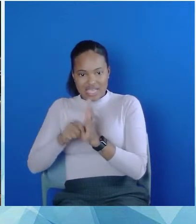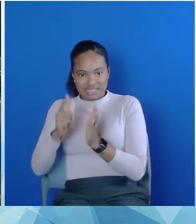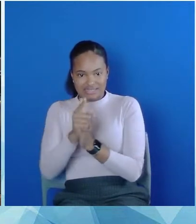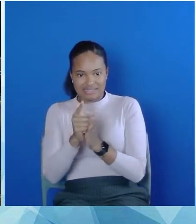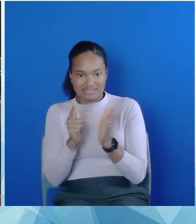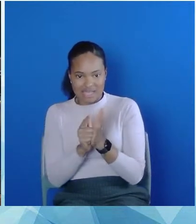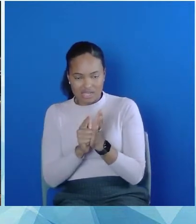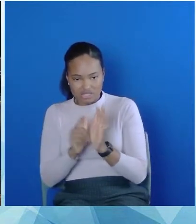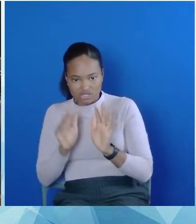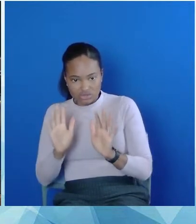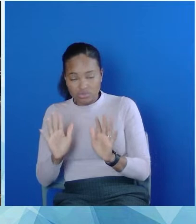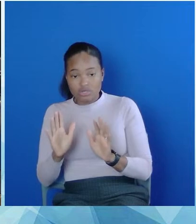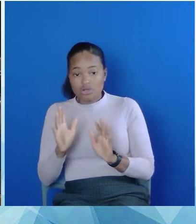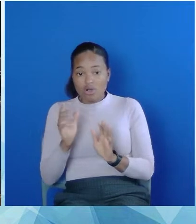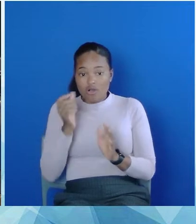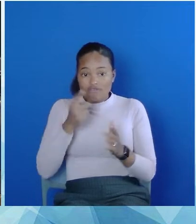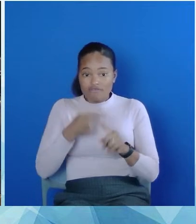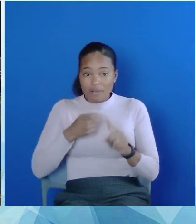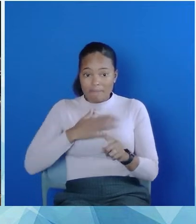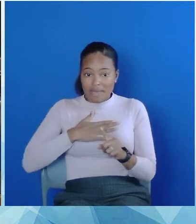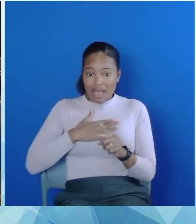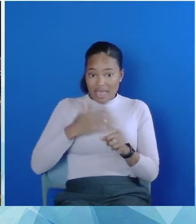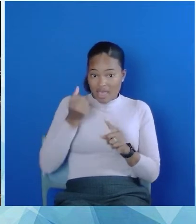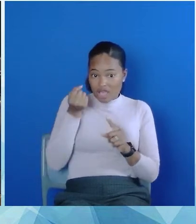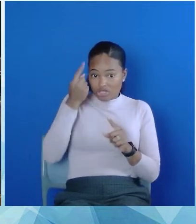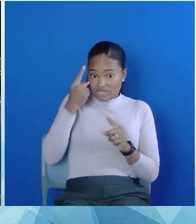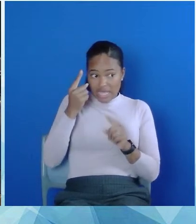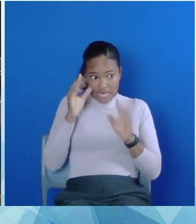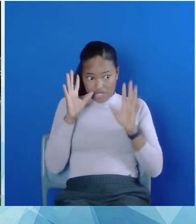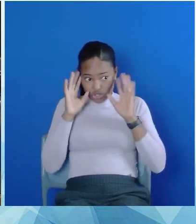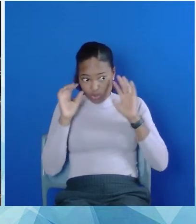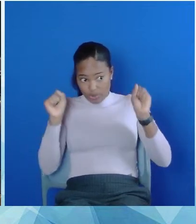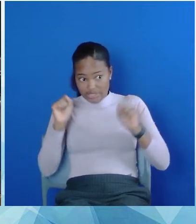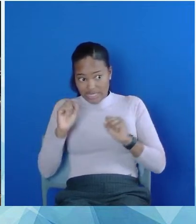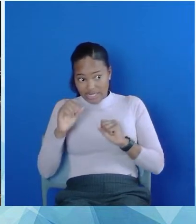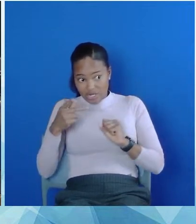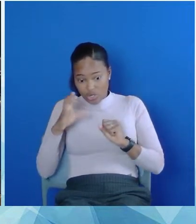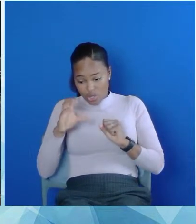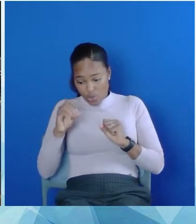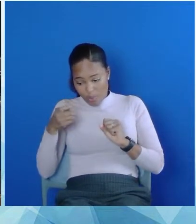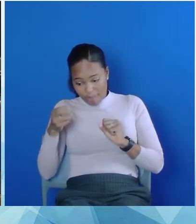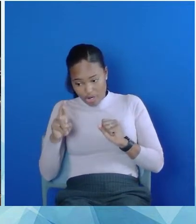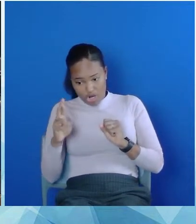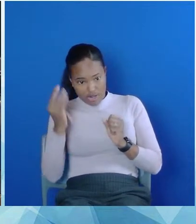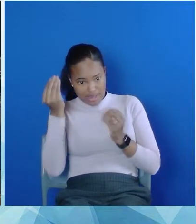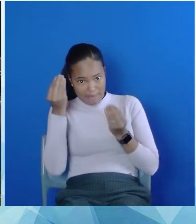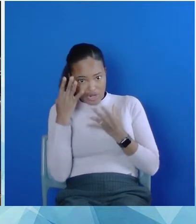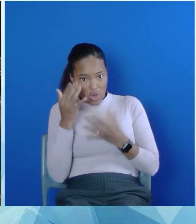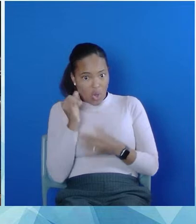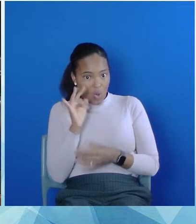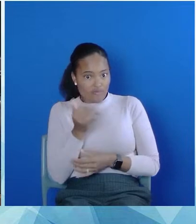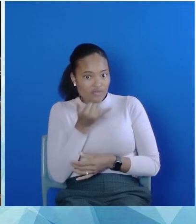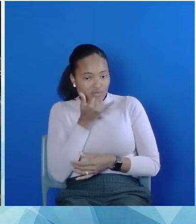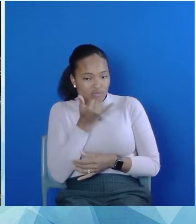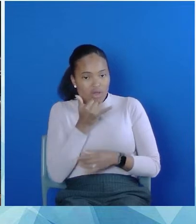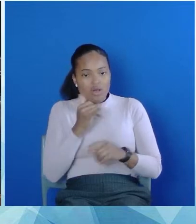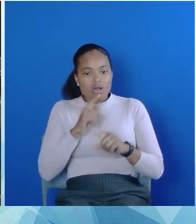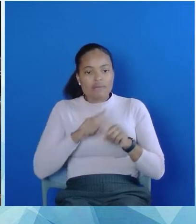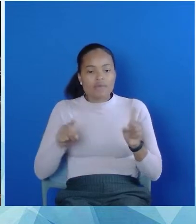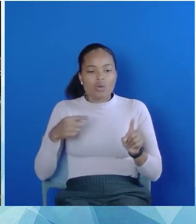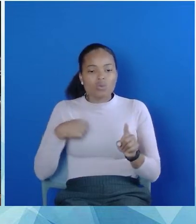knowledge, and Superintendent Cooper, please let me know if I am wrong in this. We've